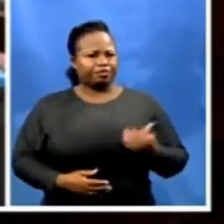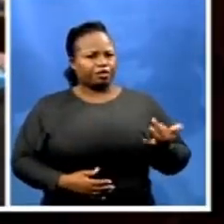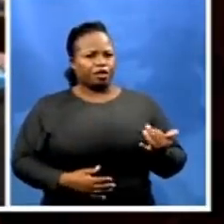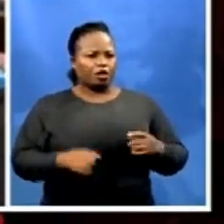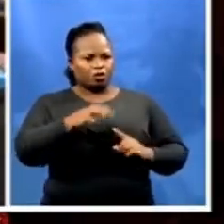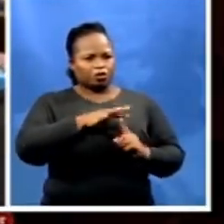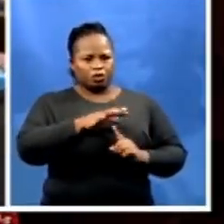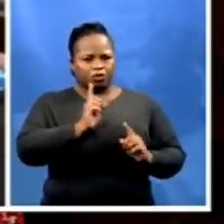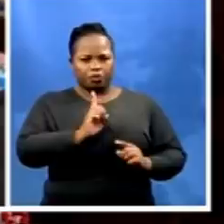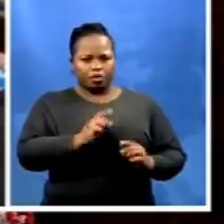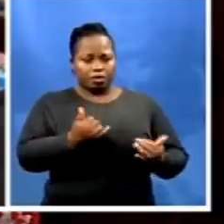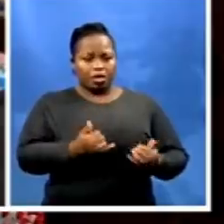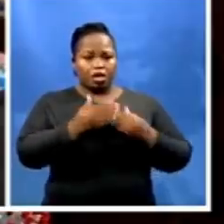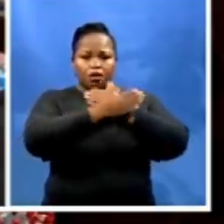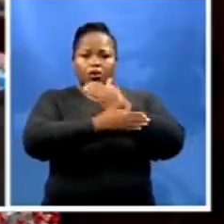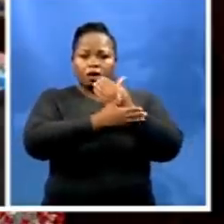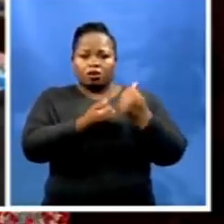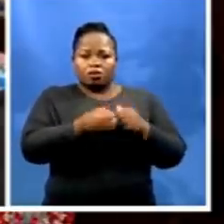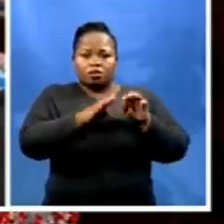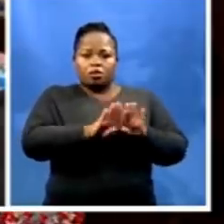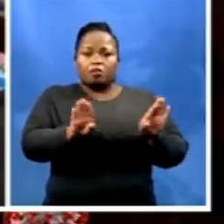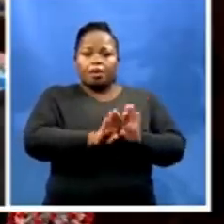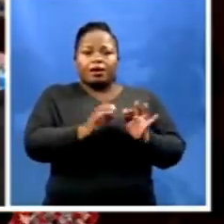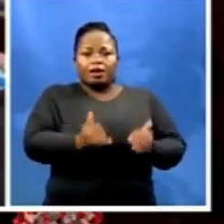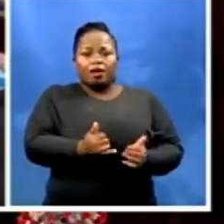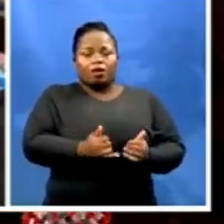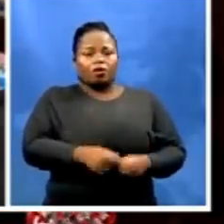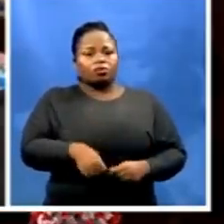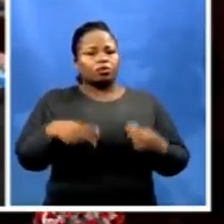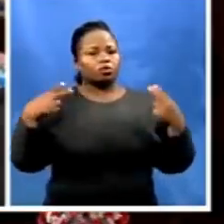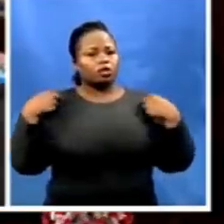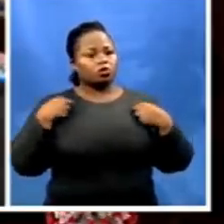site during this lockdown in all schools in KwaZulu-Natal?